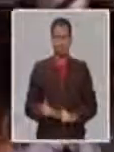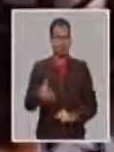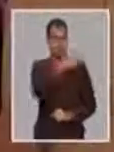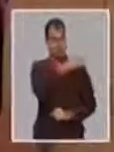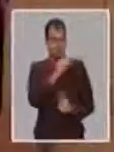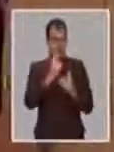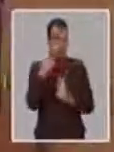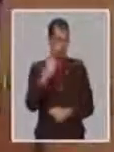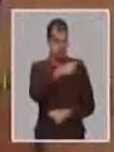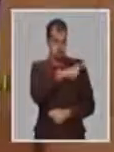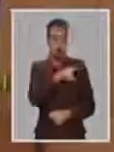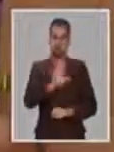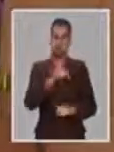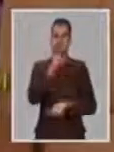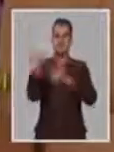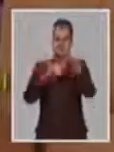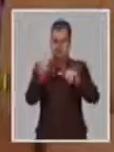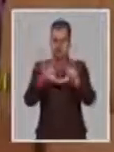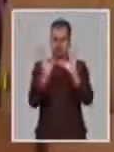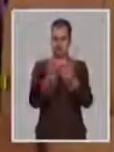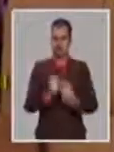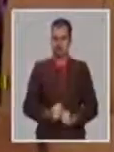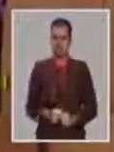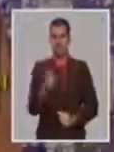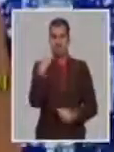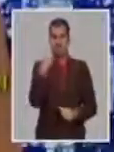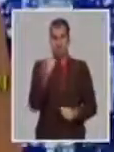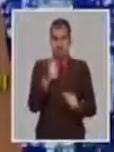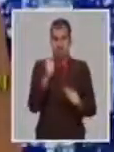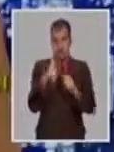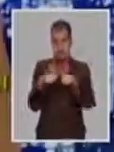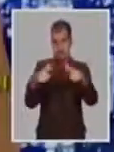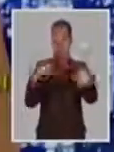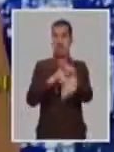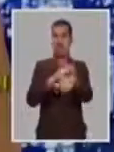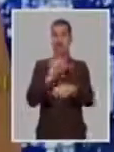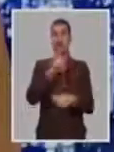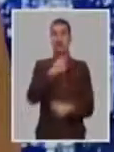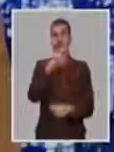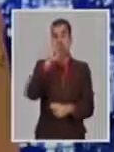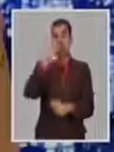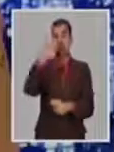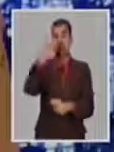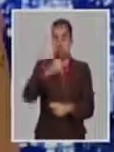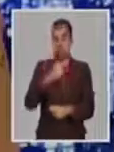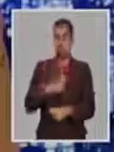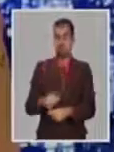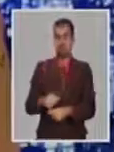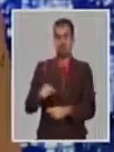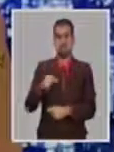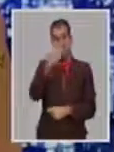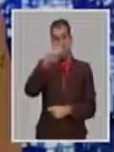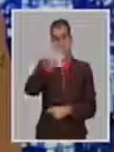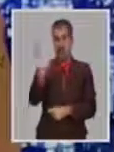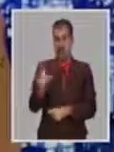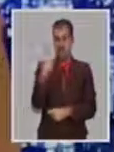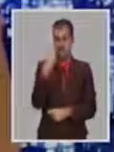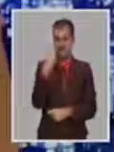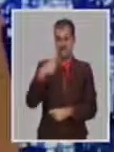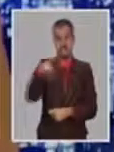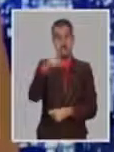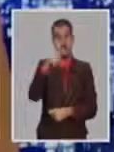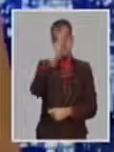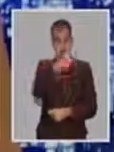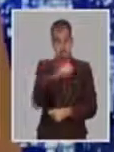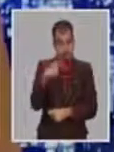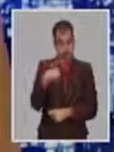pandemic was so bad. And you know, if you would look at the Ebola outbreaks in Africa, who were the physicians that were there on